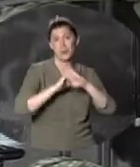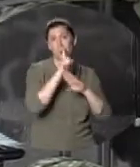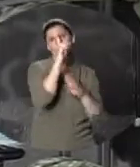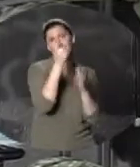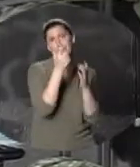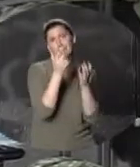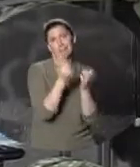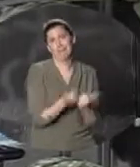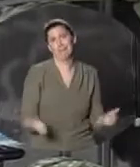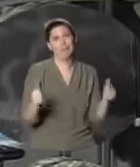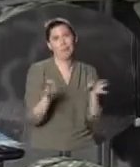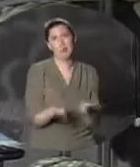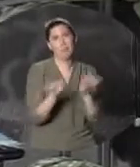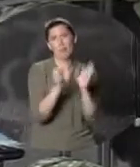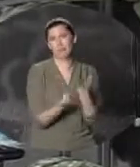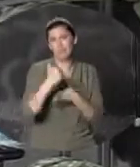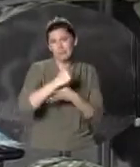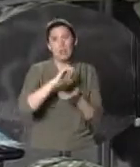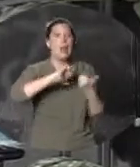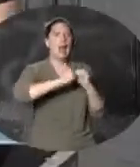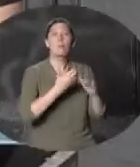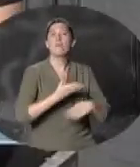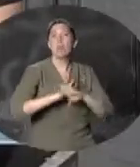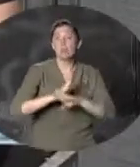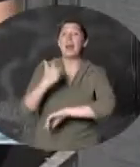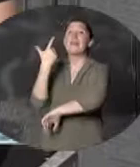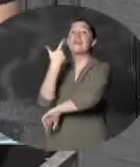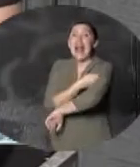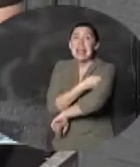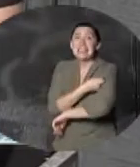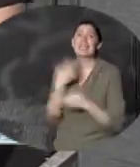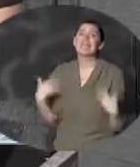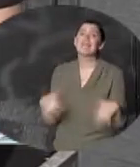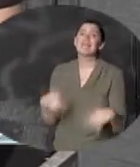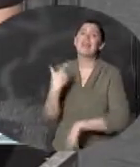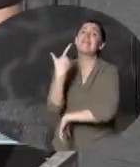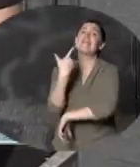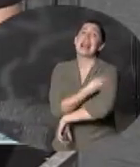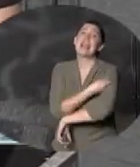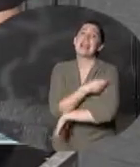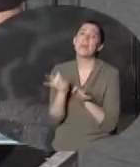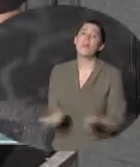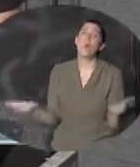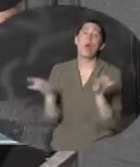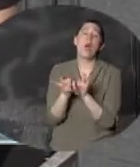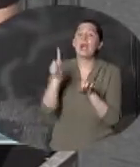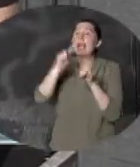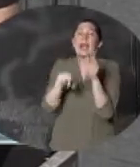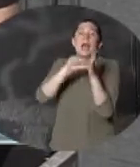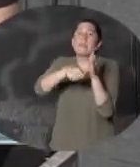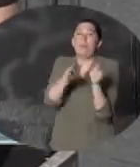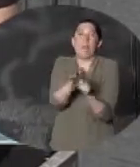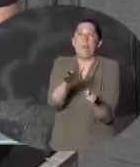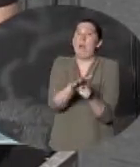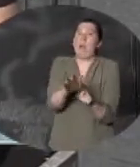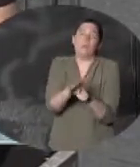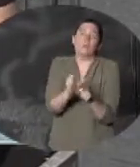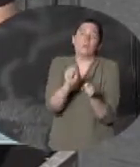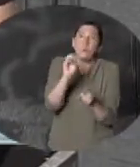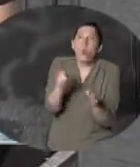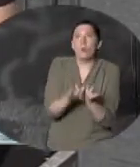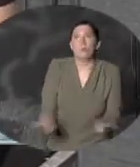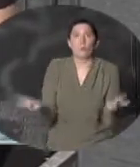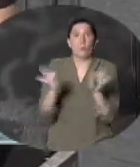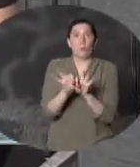first step. So how can we prevent getting measles? Vaccinate, vaccinate, vaccinate, vaccinate, vaccinate. I cannot stress this enough. Measles